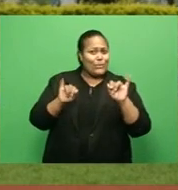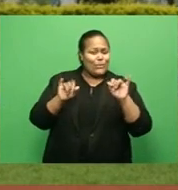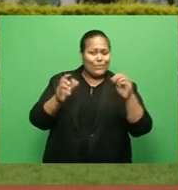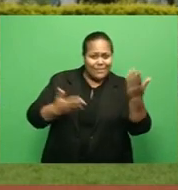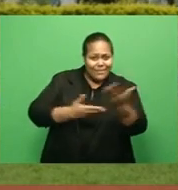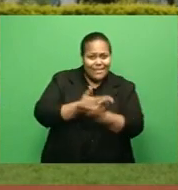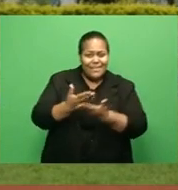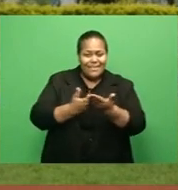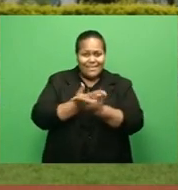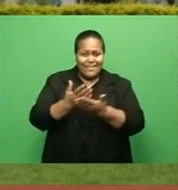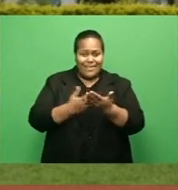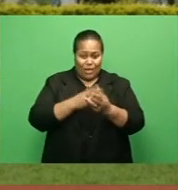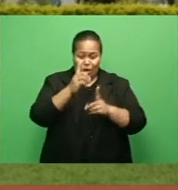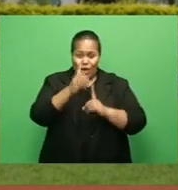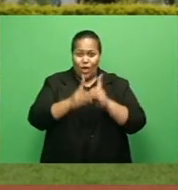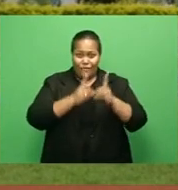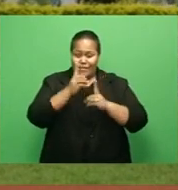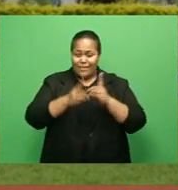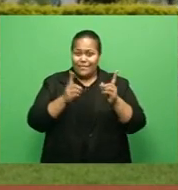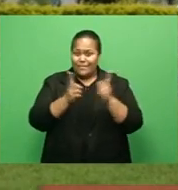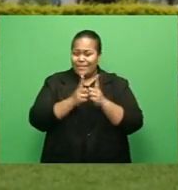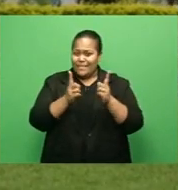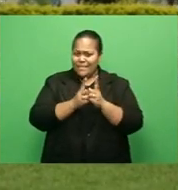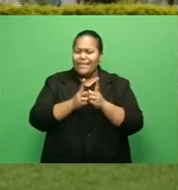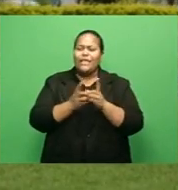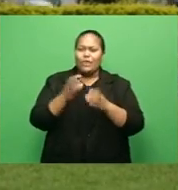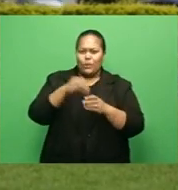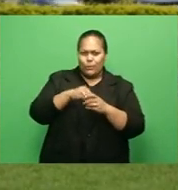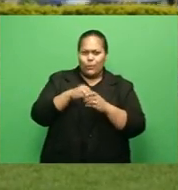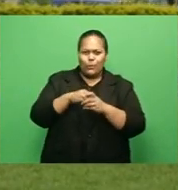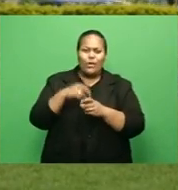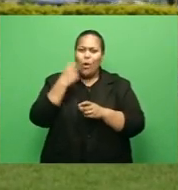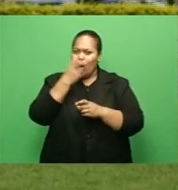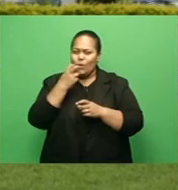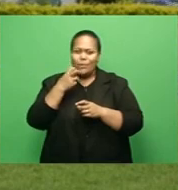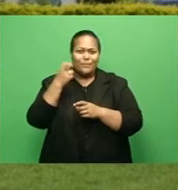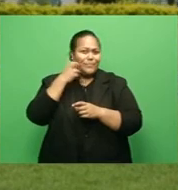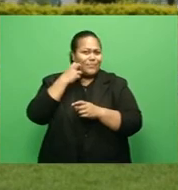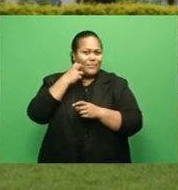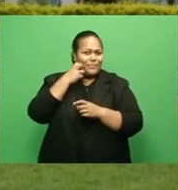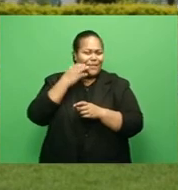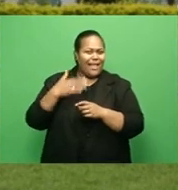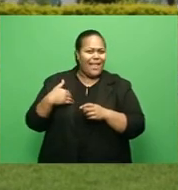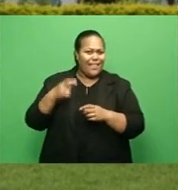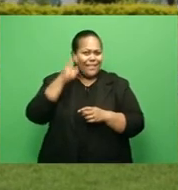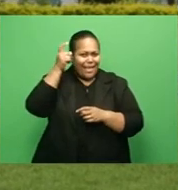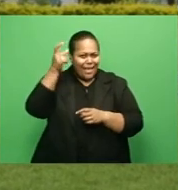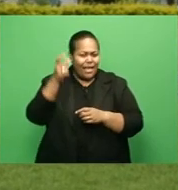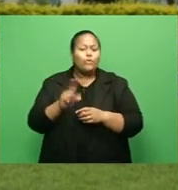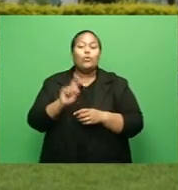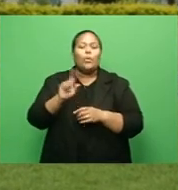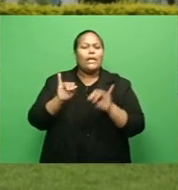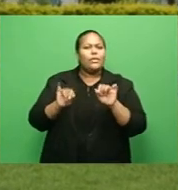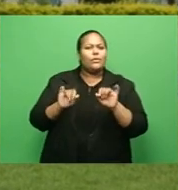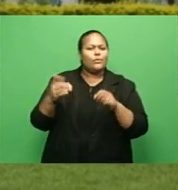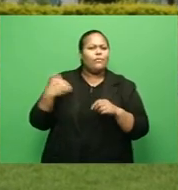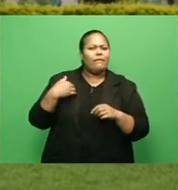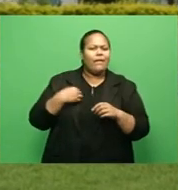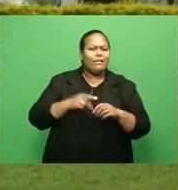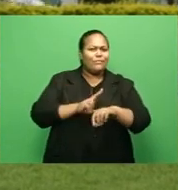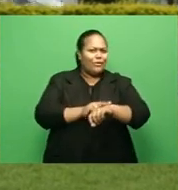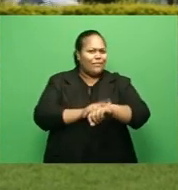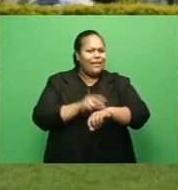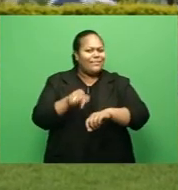annual conference include oral and dental health care, as well as issues affecting dental practitioners during this